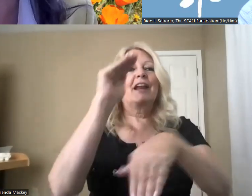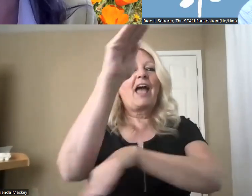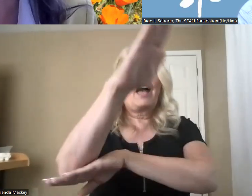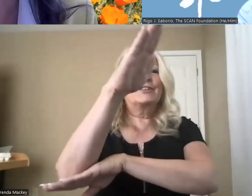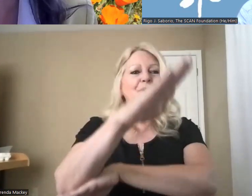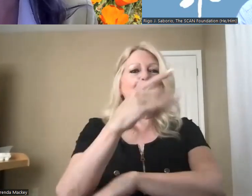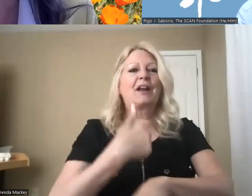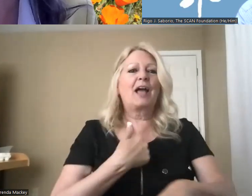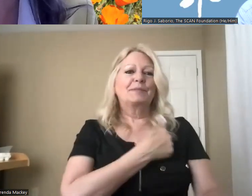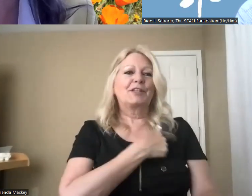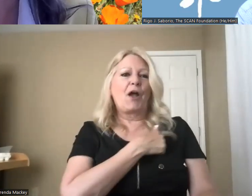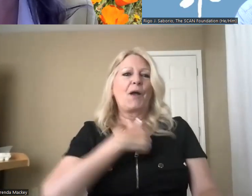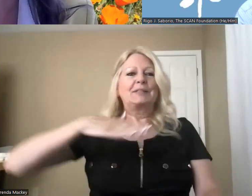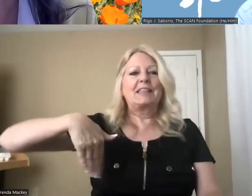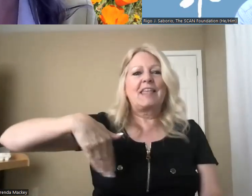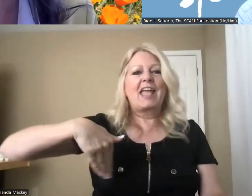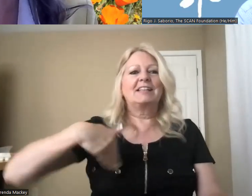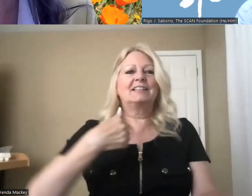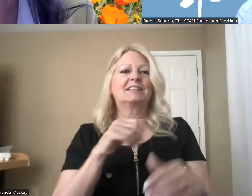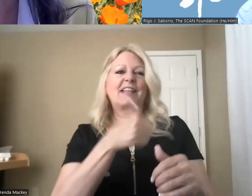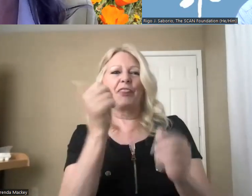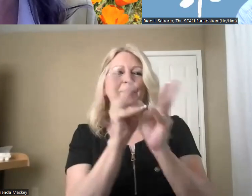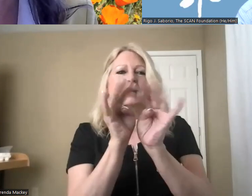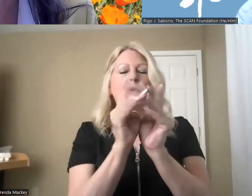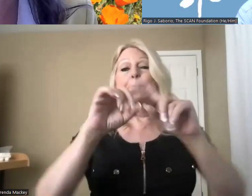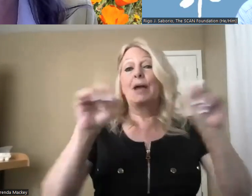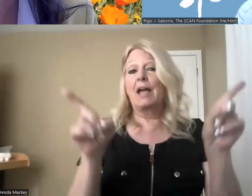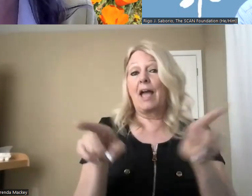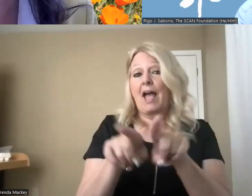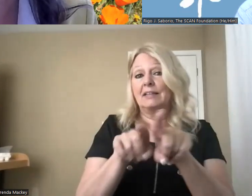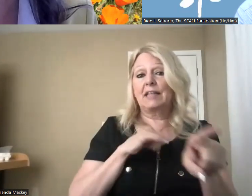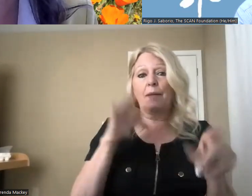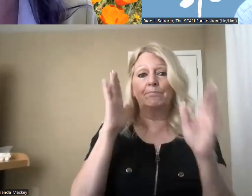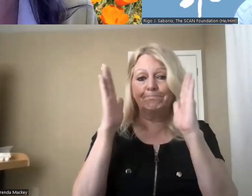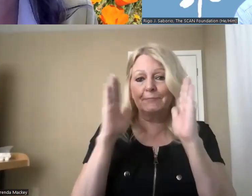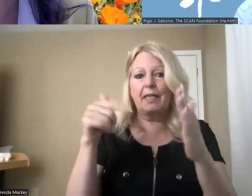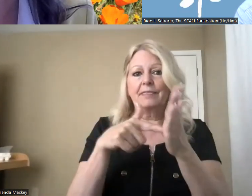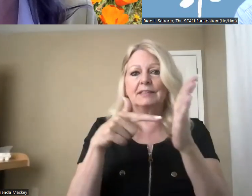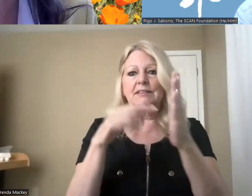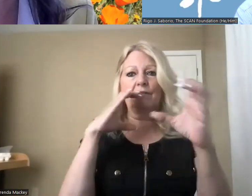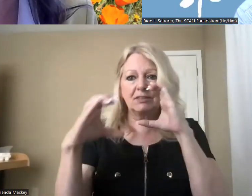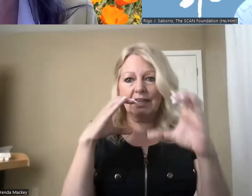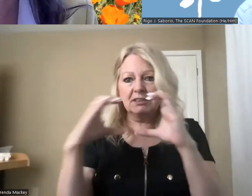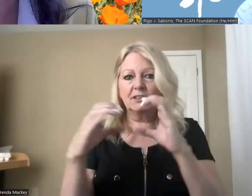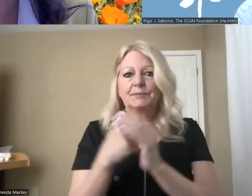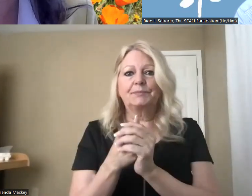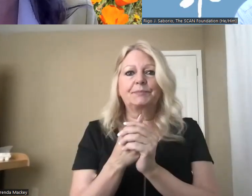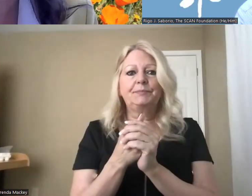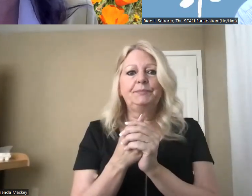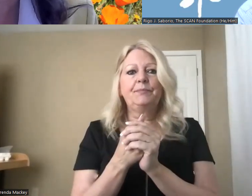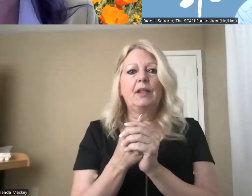late, another meeting. But as I'm listening to this portion of the conversation, in thinking